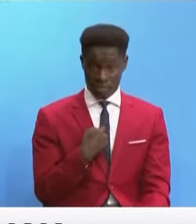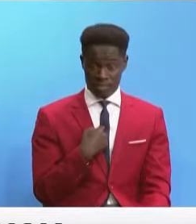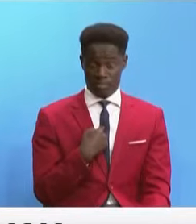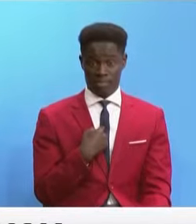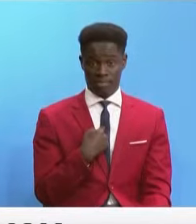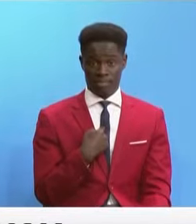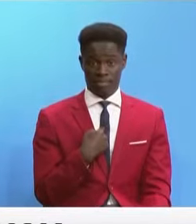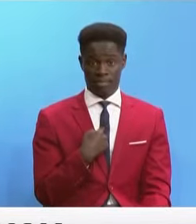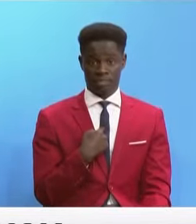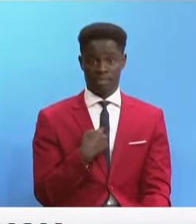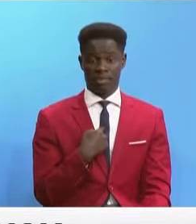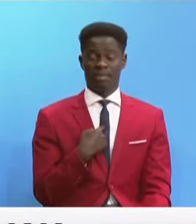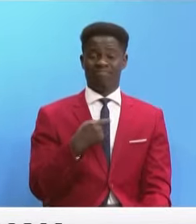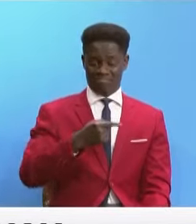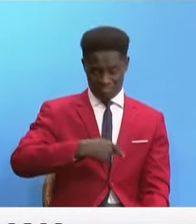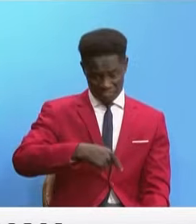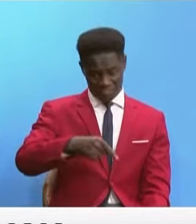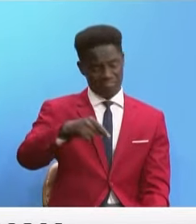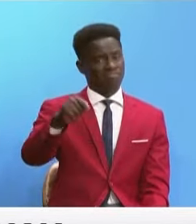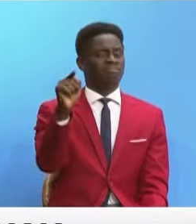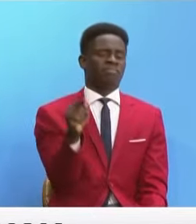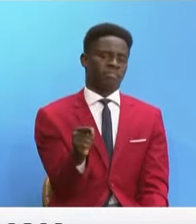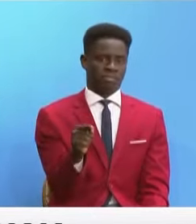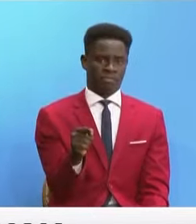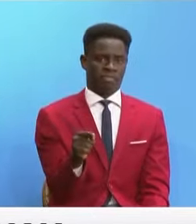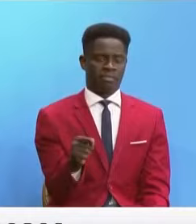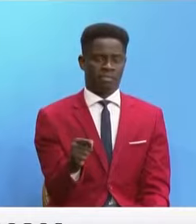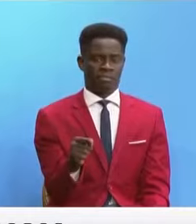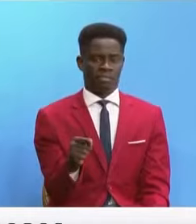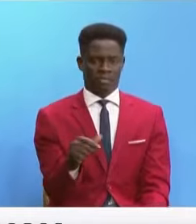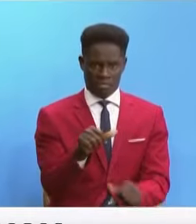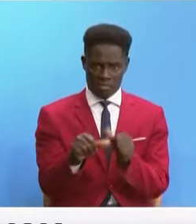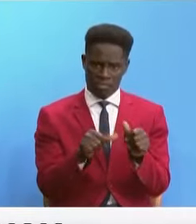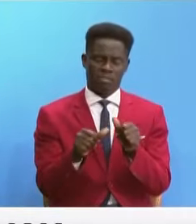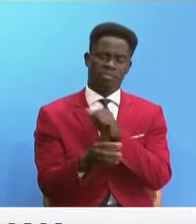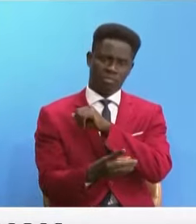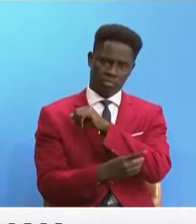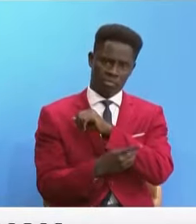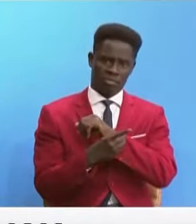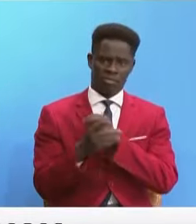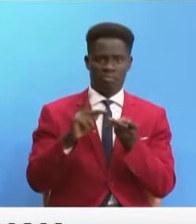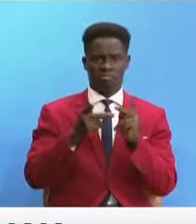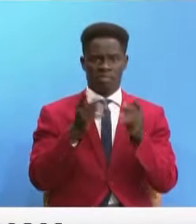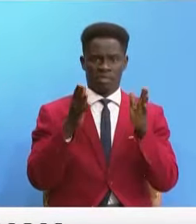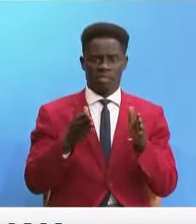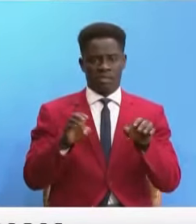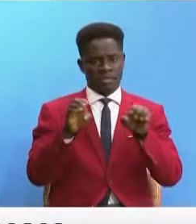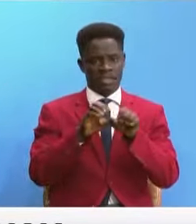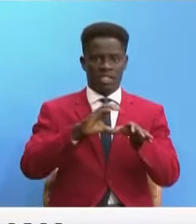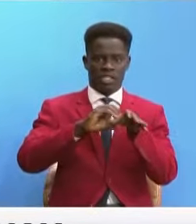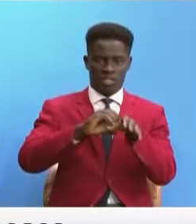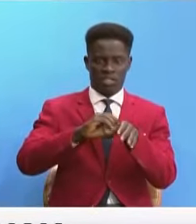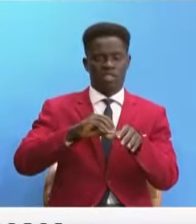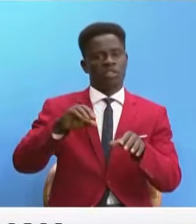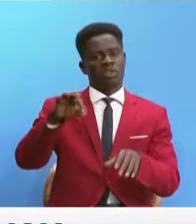enhance and further explore synergies with our development partners and various stakeholders,